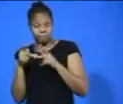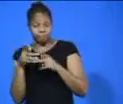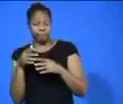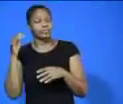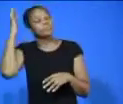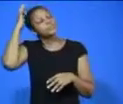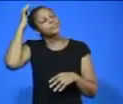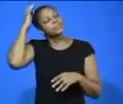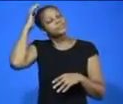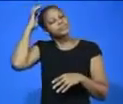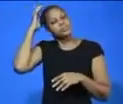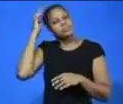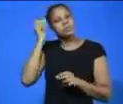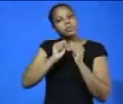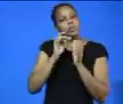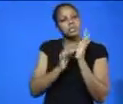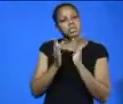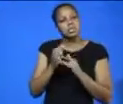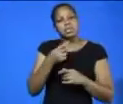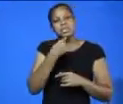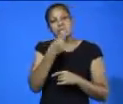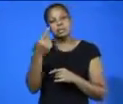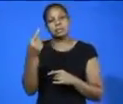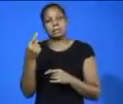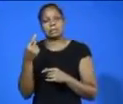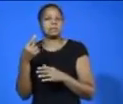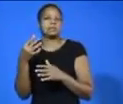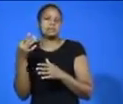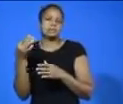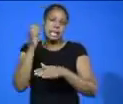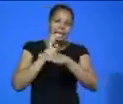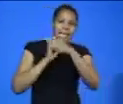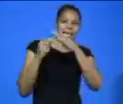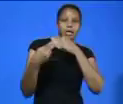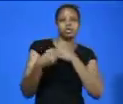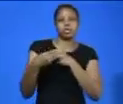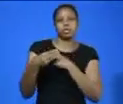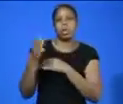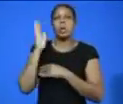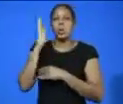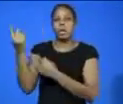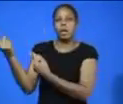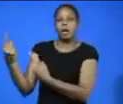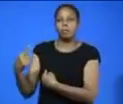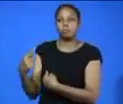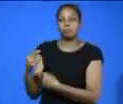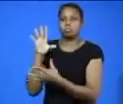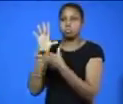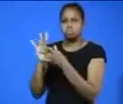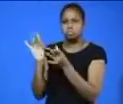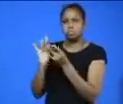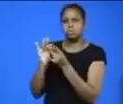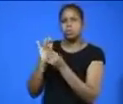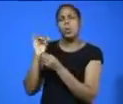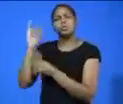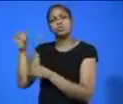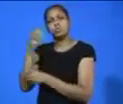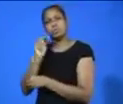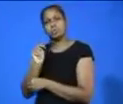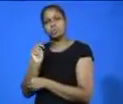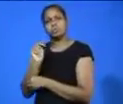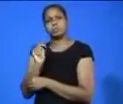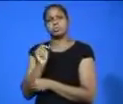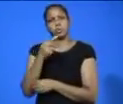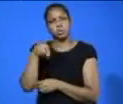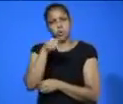So Jesus said, "This is Elijah, which was for to come." He spoke of John the Baptist. So you